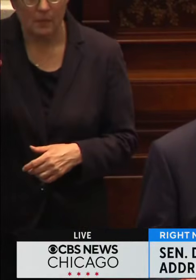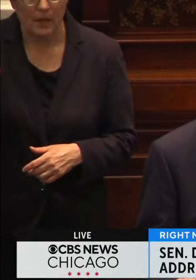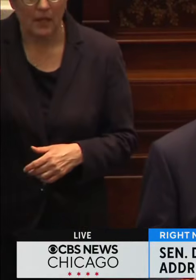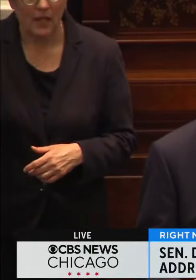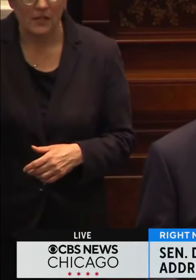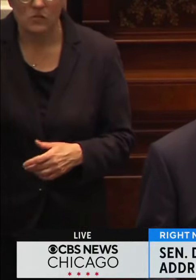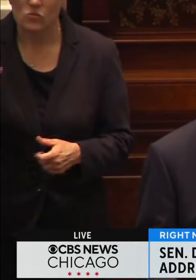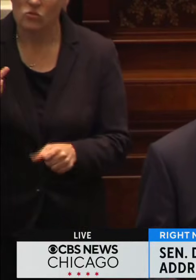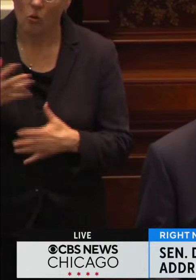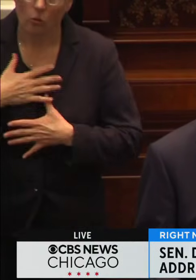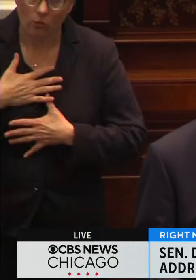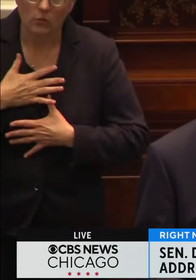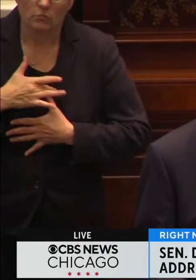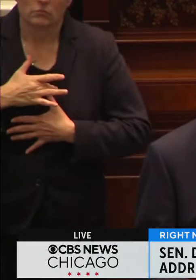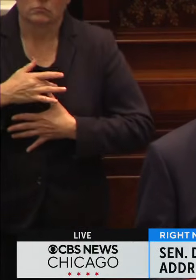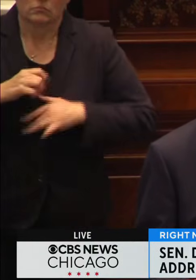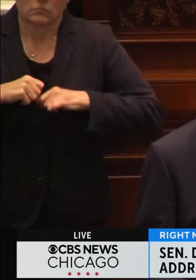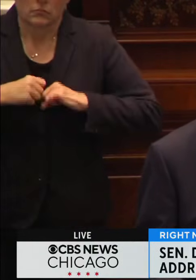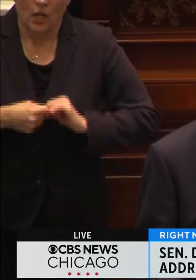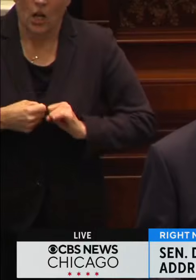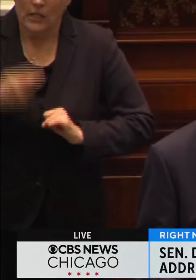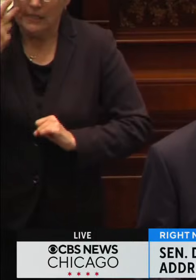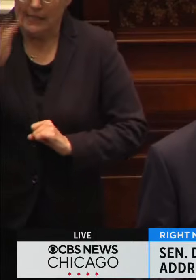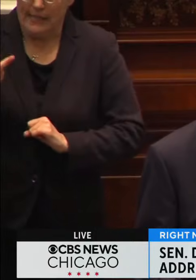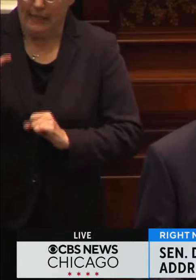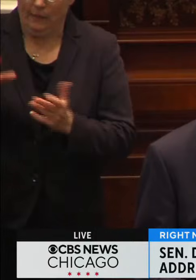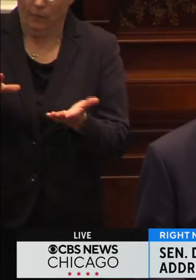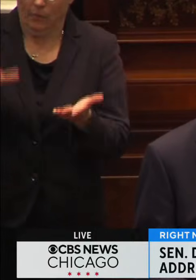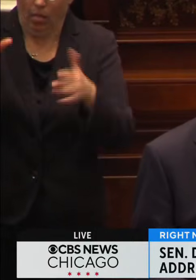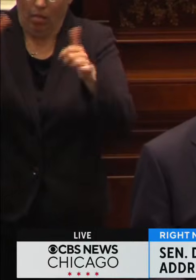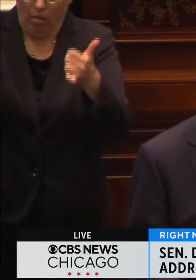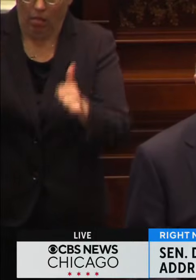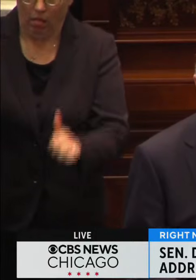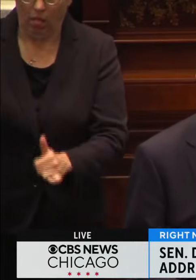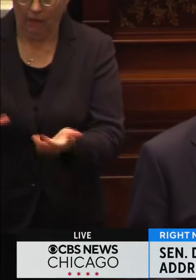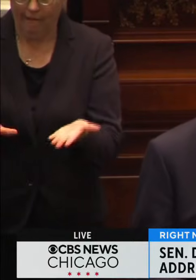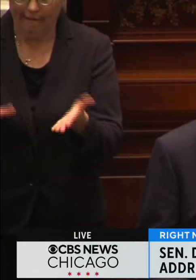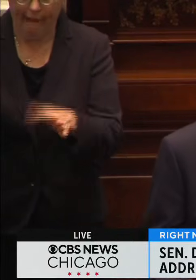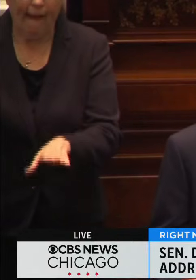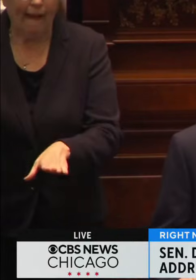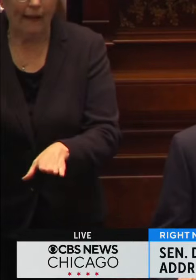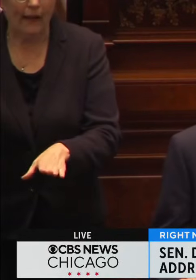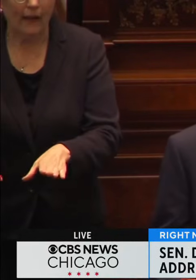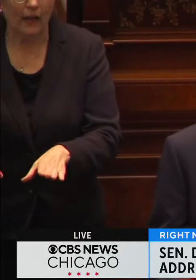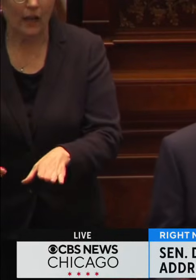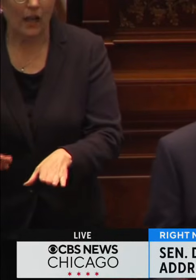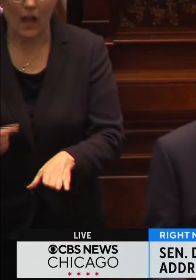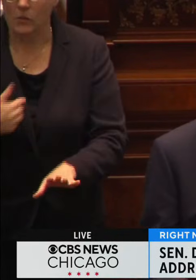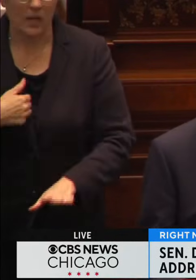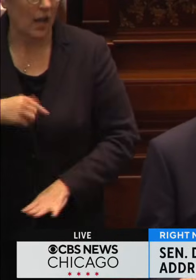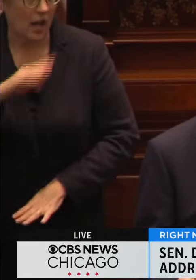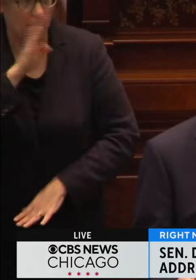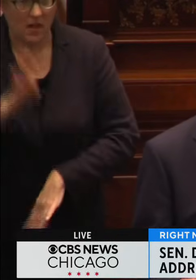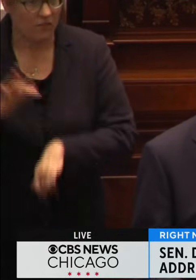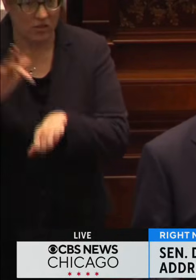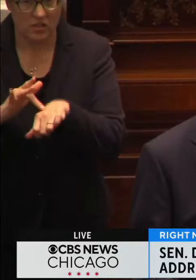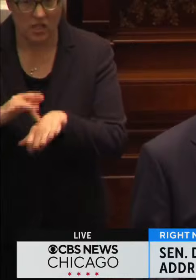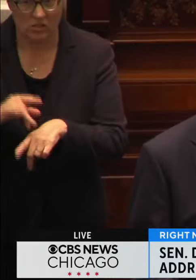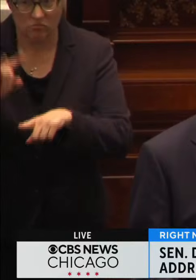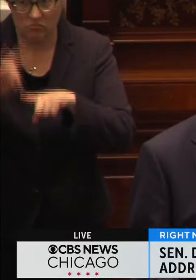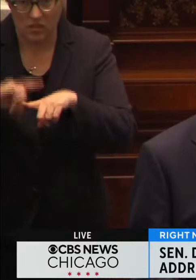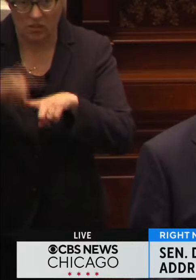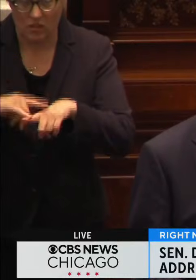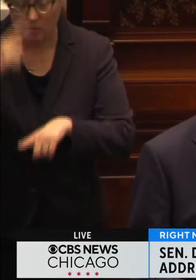and to watch him pass away in that hospital in East St. Louis. I decided I wasn't going to touch a cigarette because I knew what it did to my